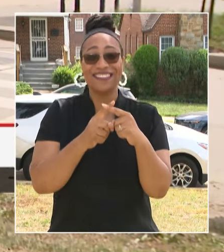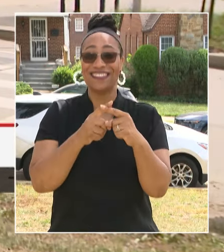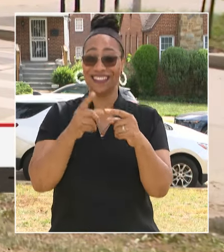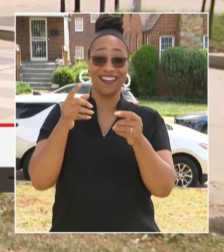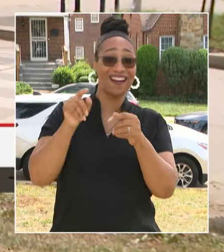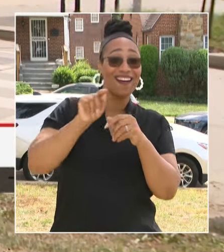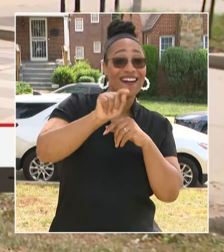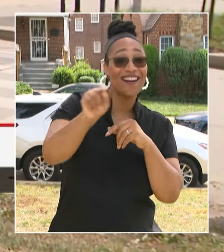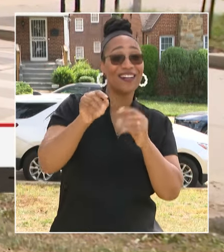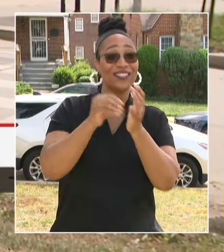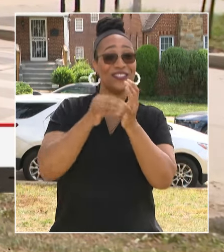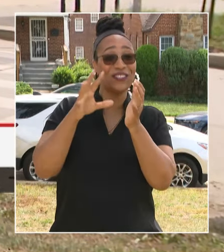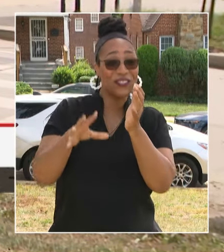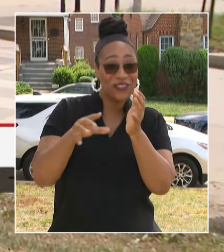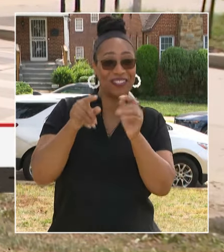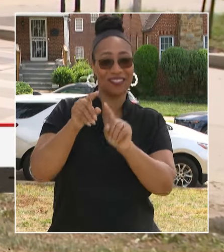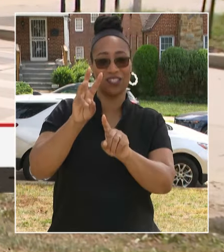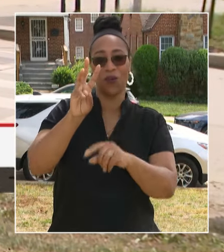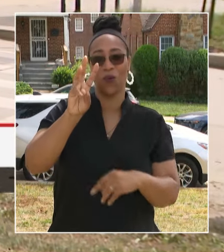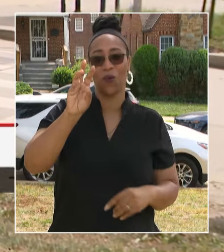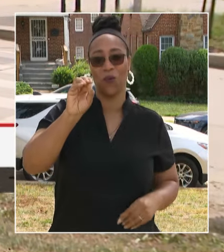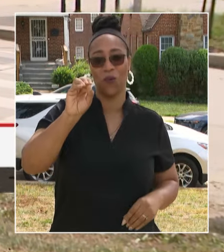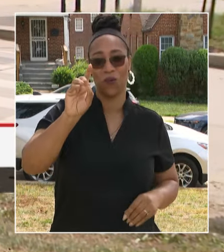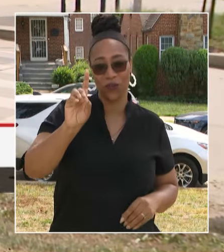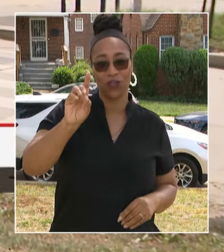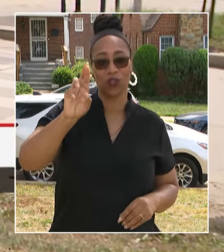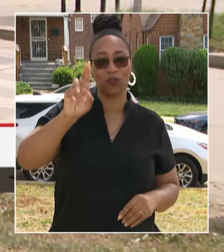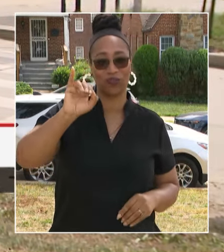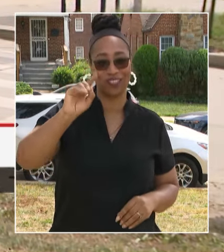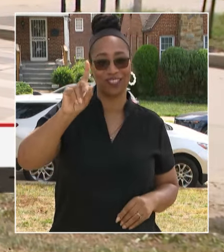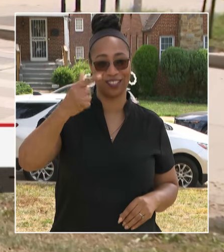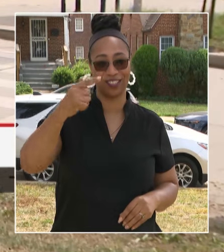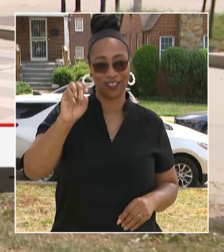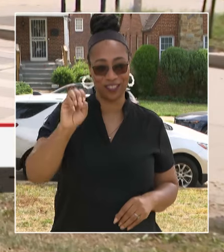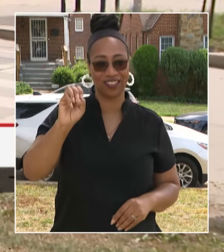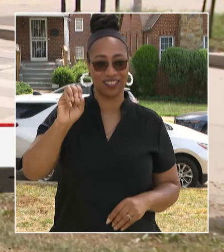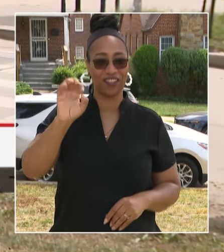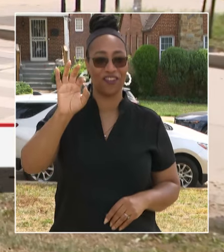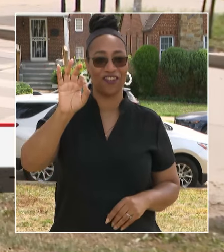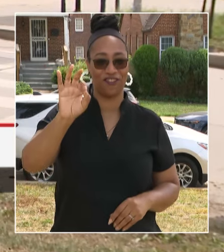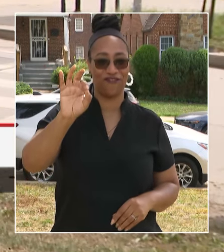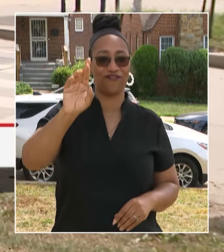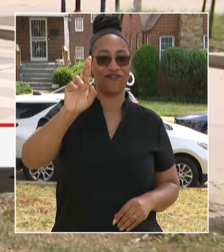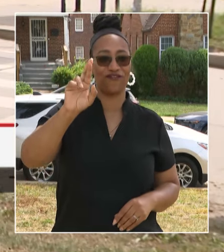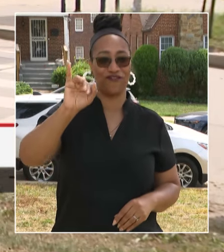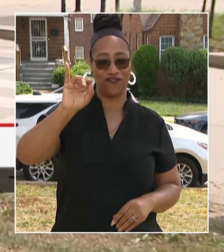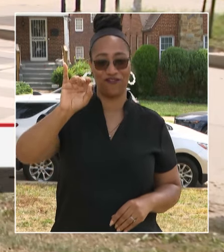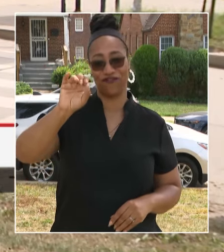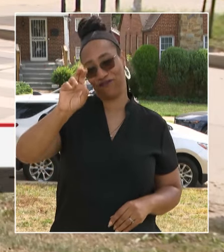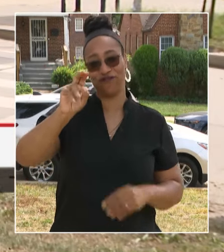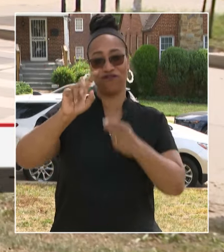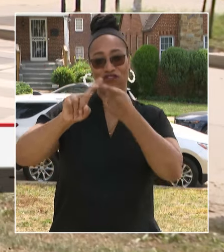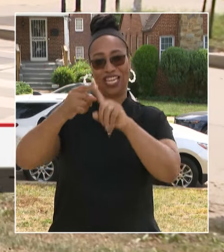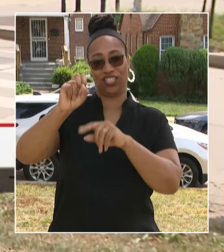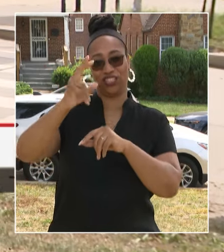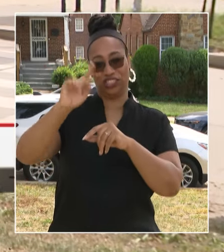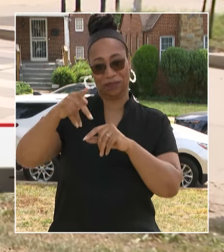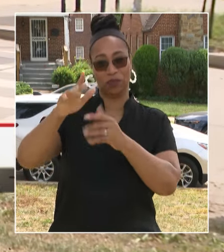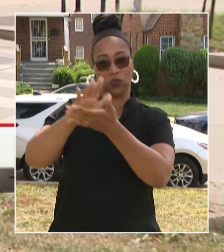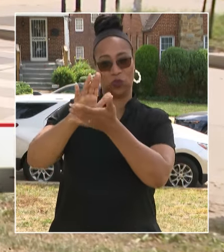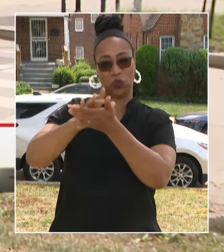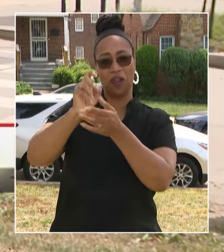sign. We are thrilled to have you all with us as well. I would be remiss if I did not also acknowledge members of our